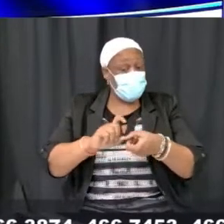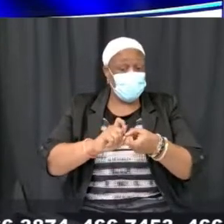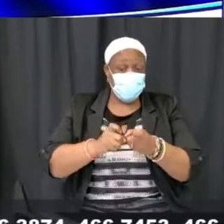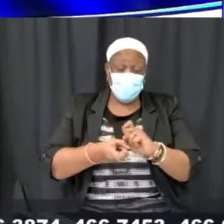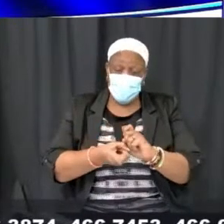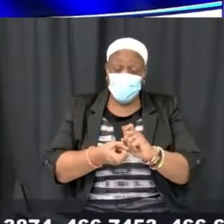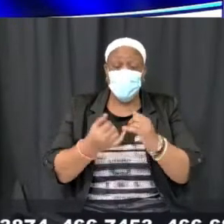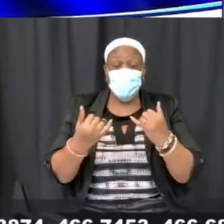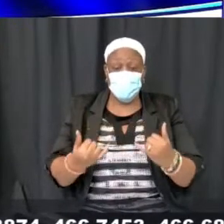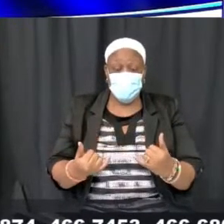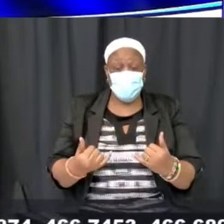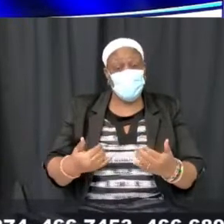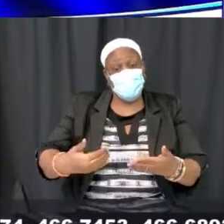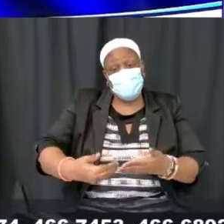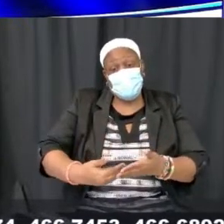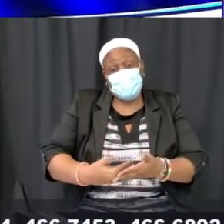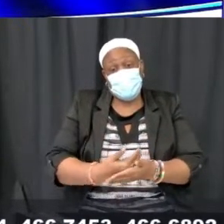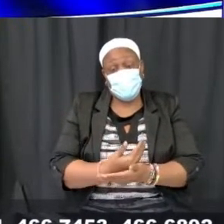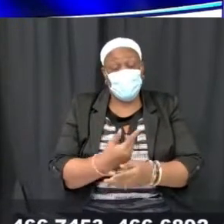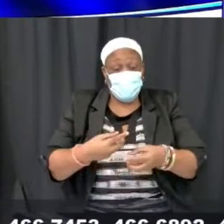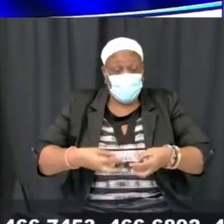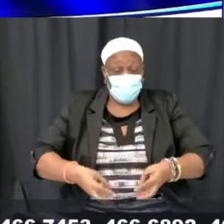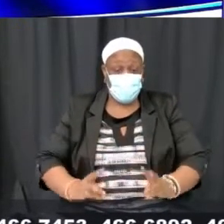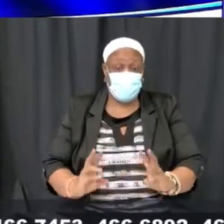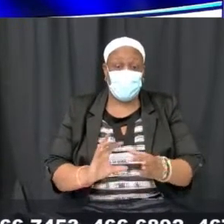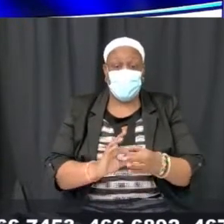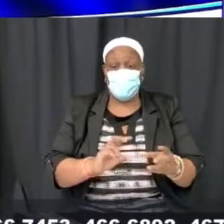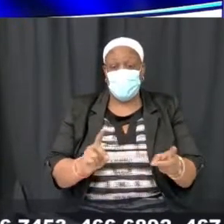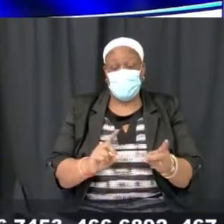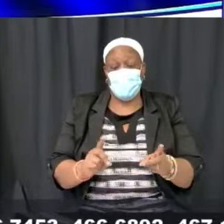new normal times. Thank you very much.